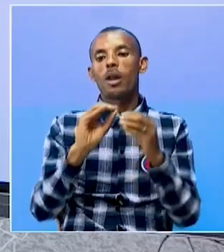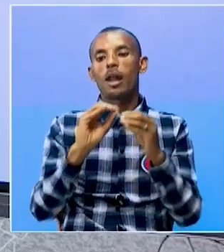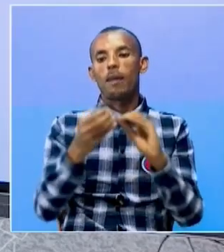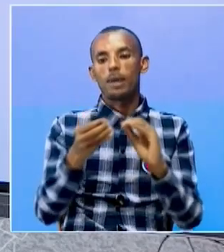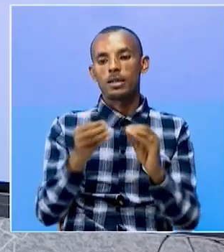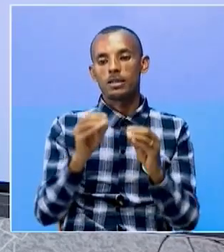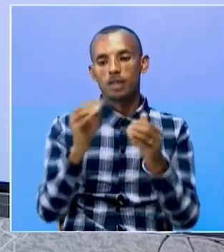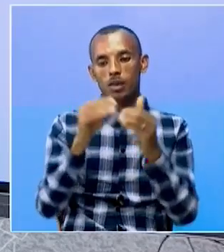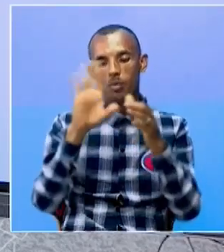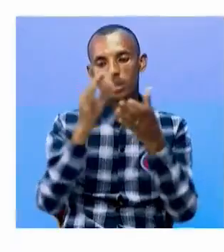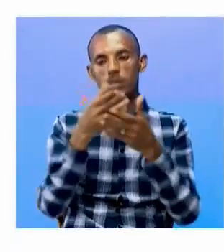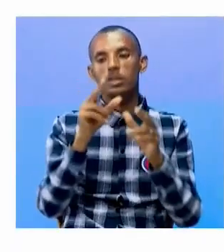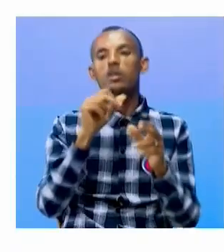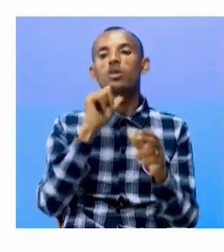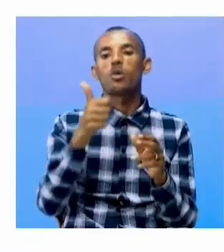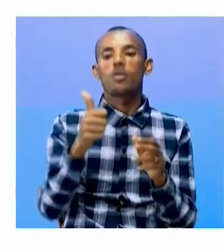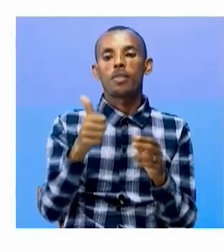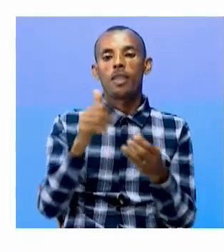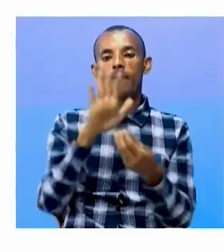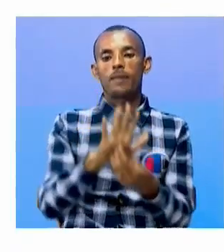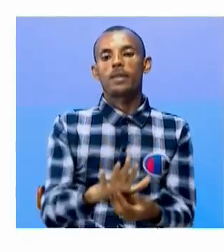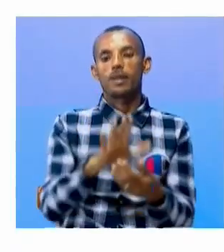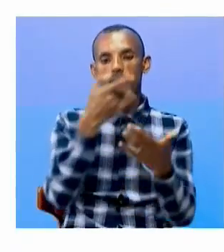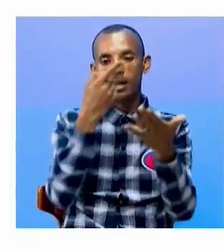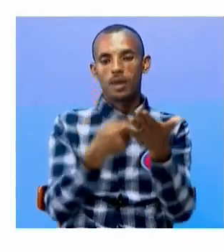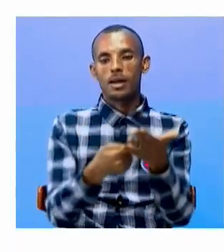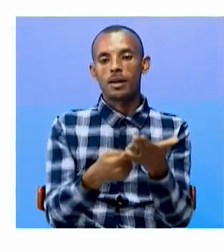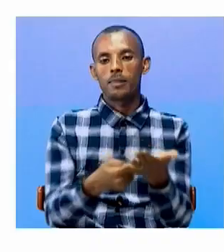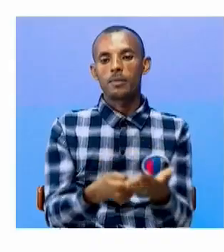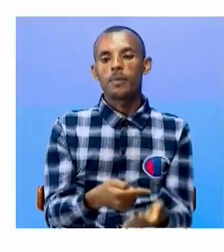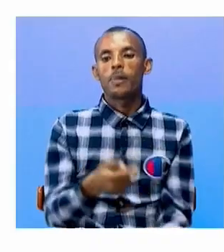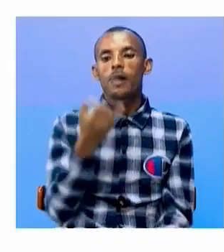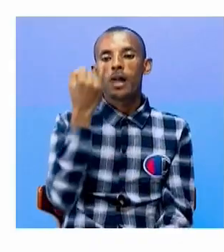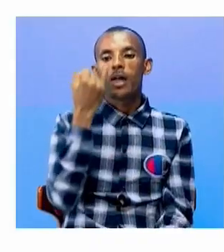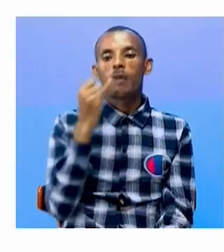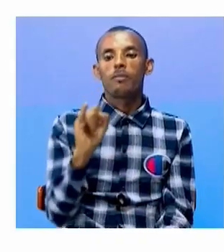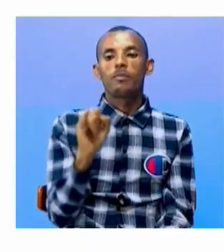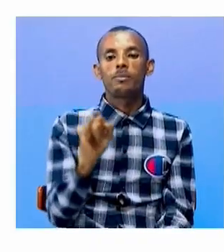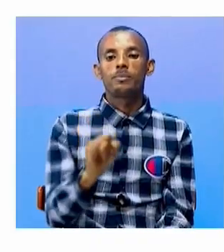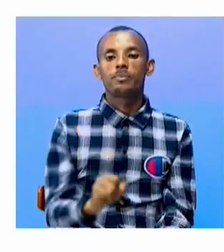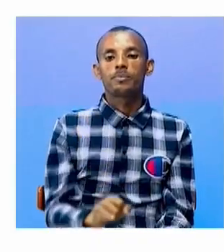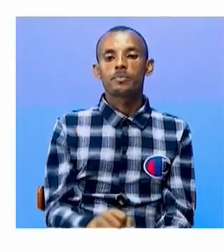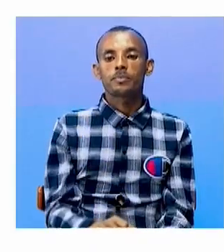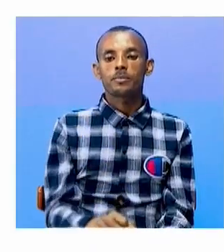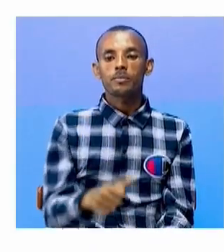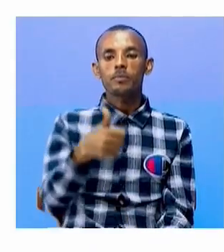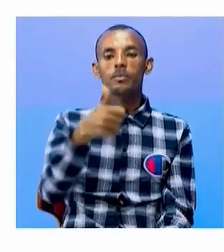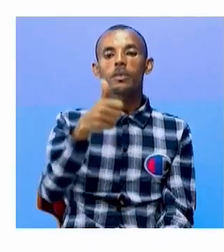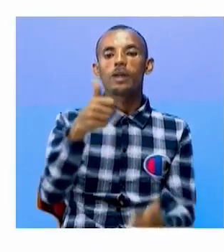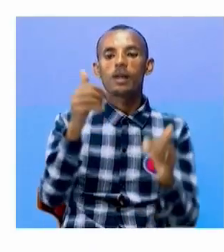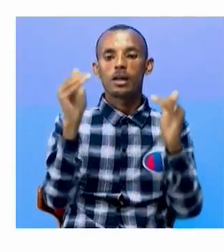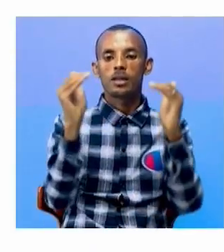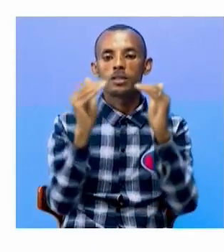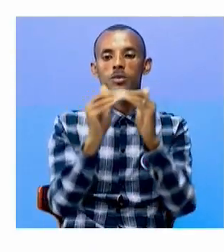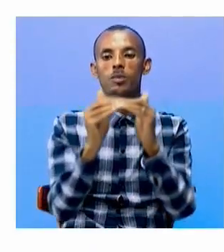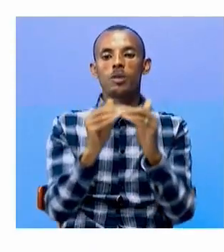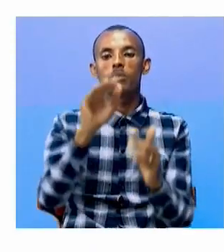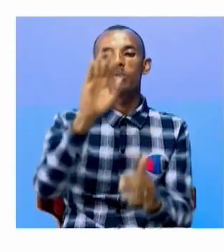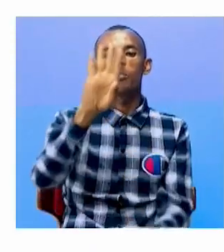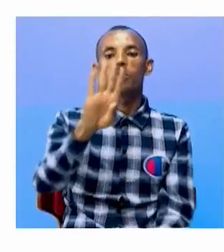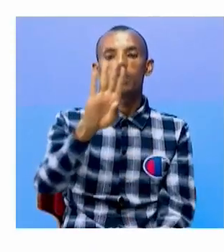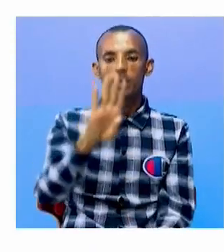be affected. Therefore here, if A is equal to